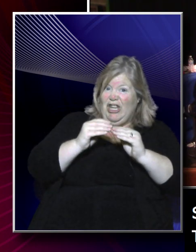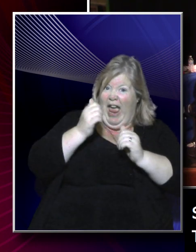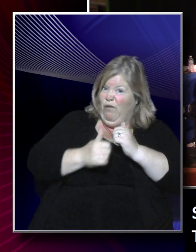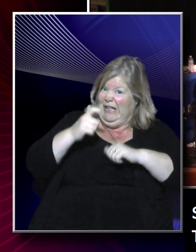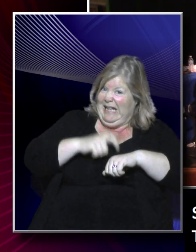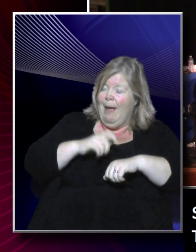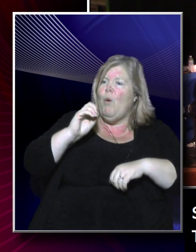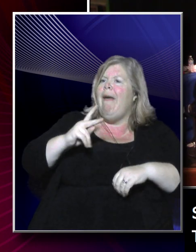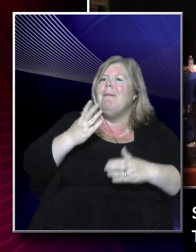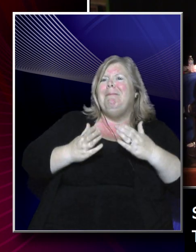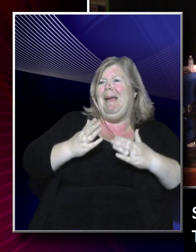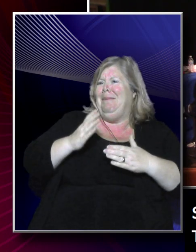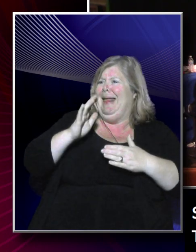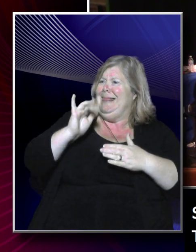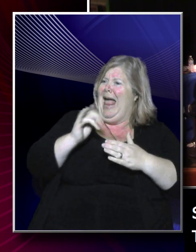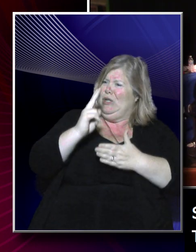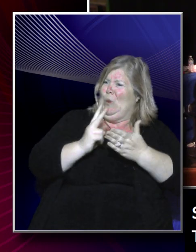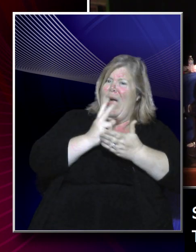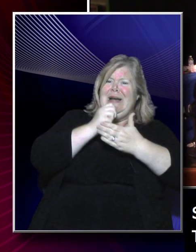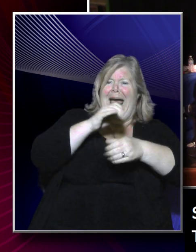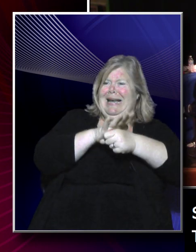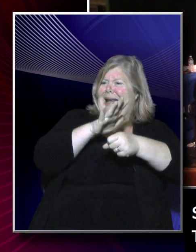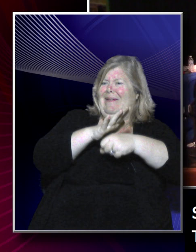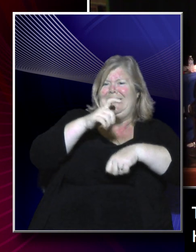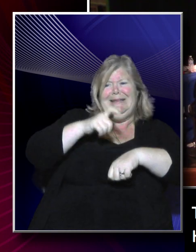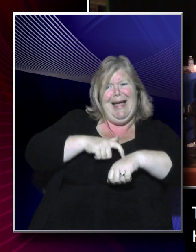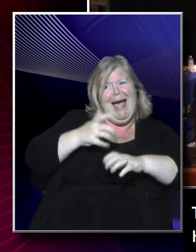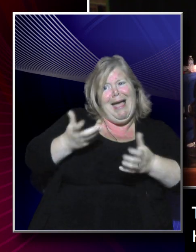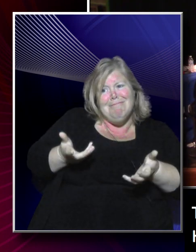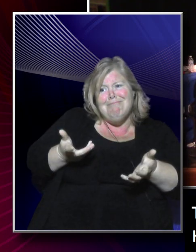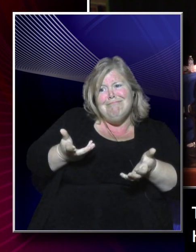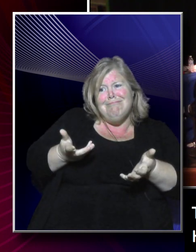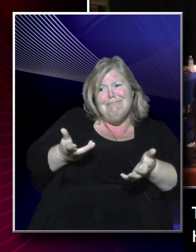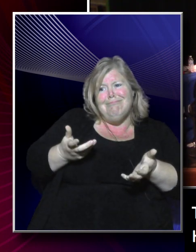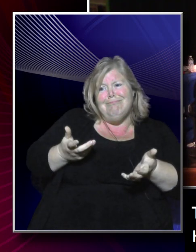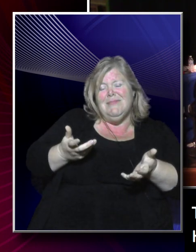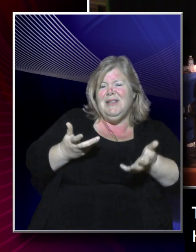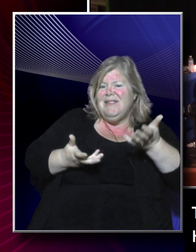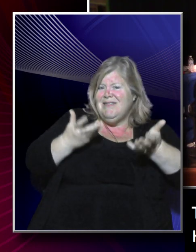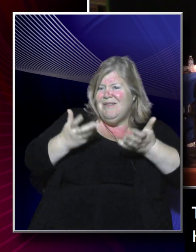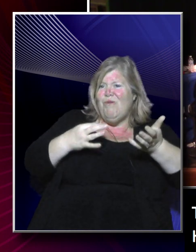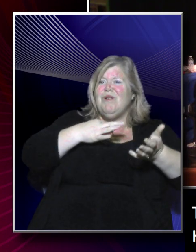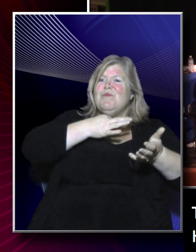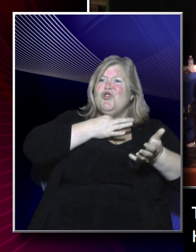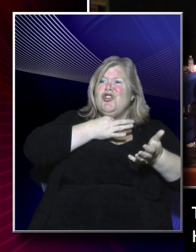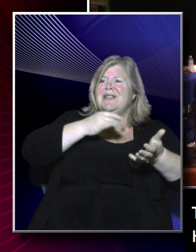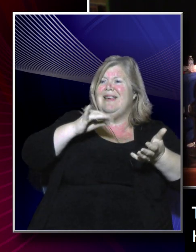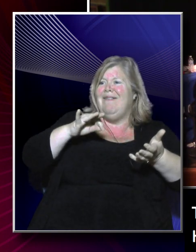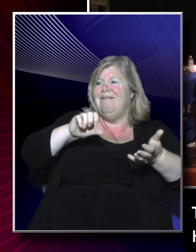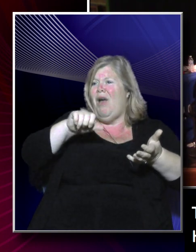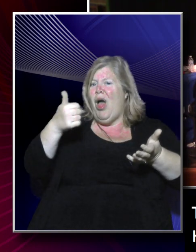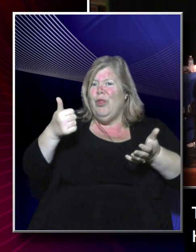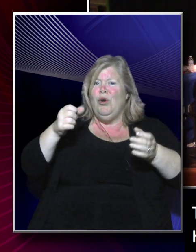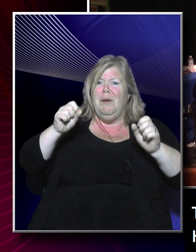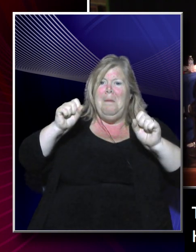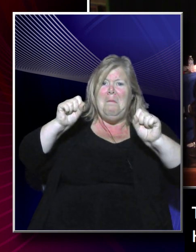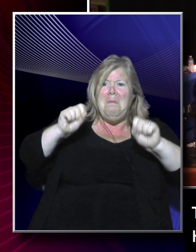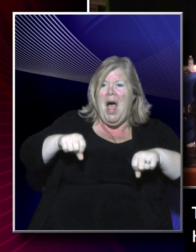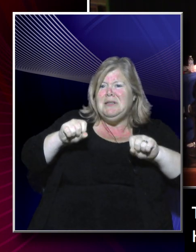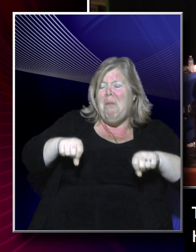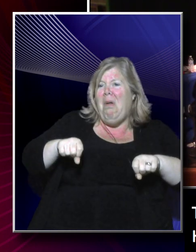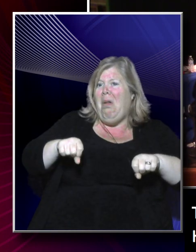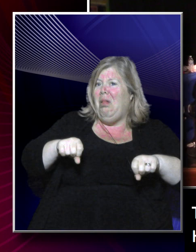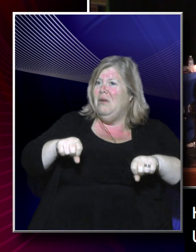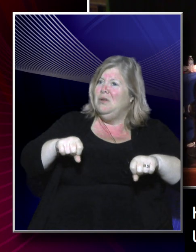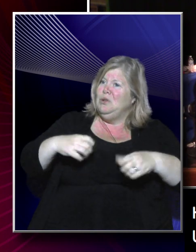work session longer than 2 hours. So I'm just curious if there's any other way of using